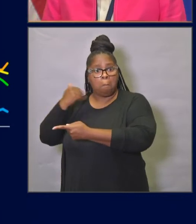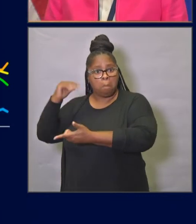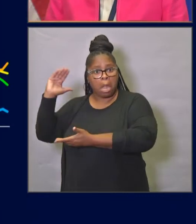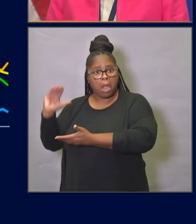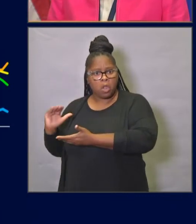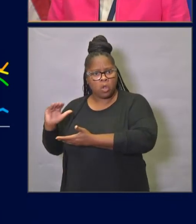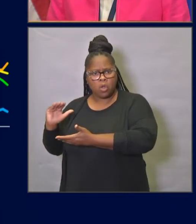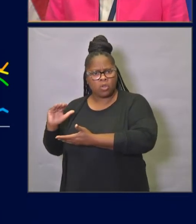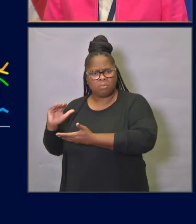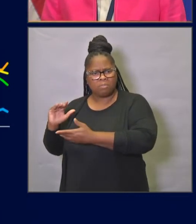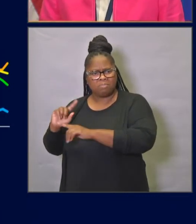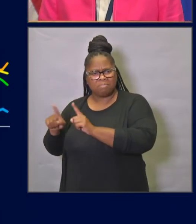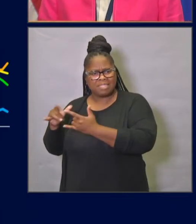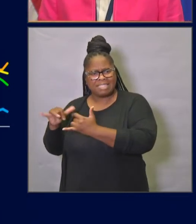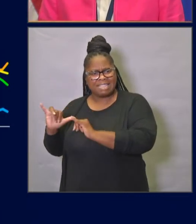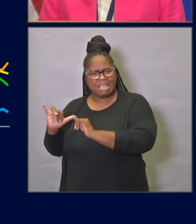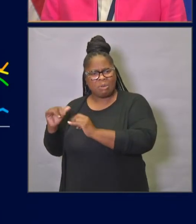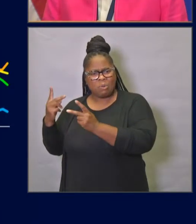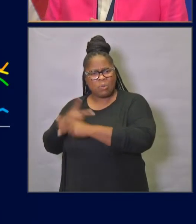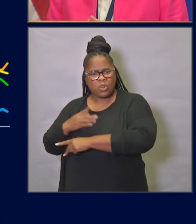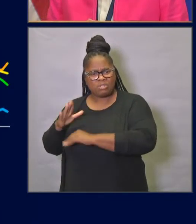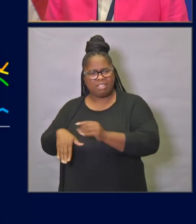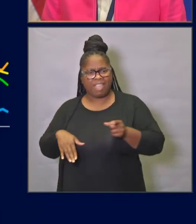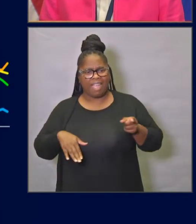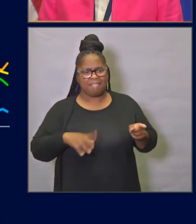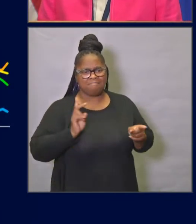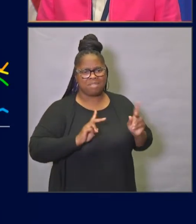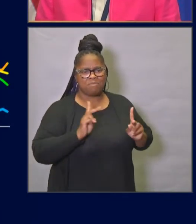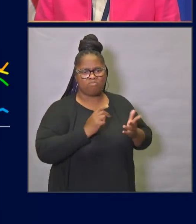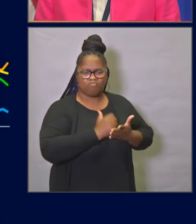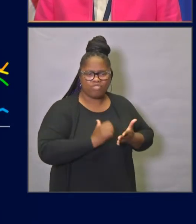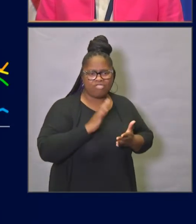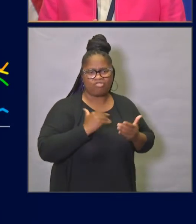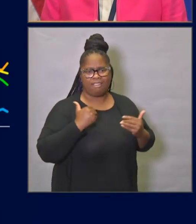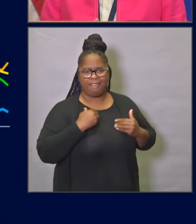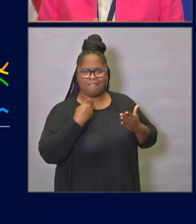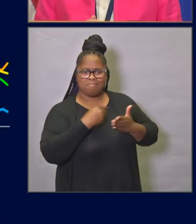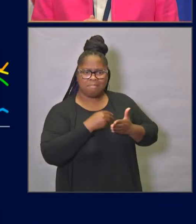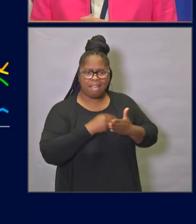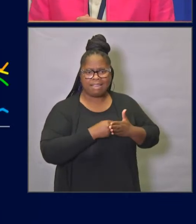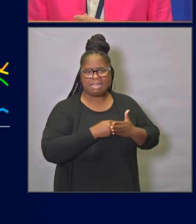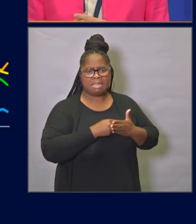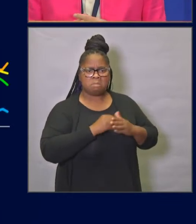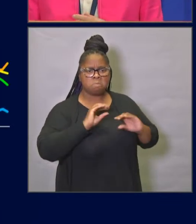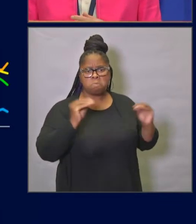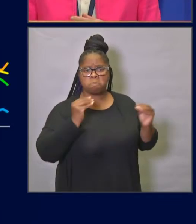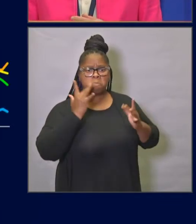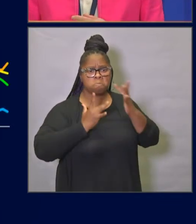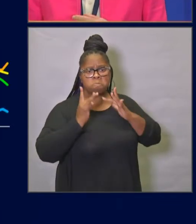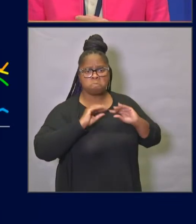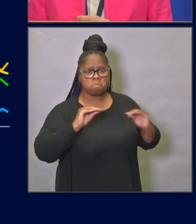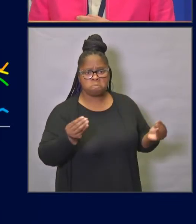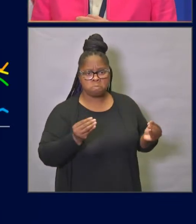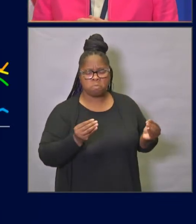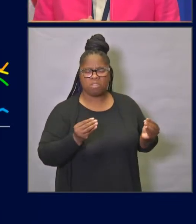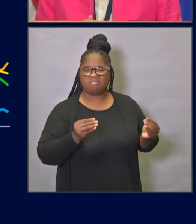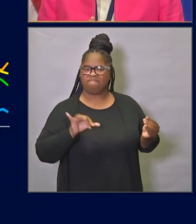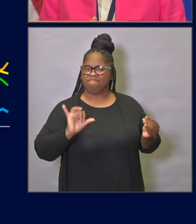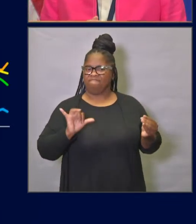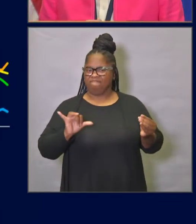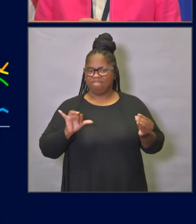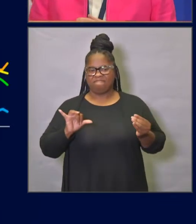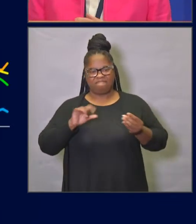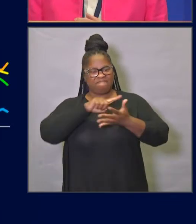3 times that of people who are living in the highest resource areas. These will remain very important numbers for us to